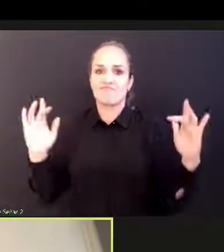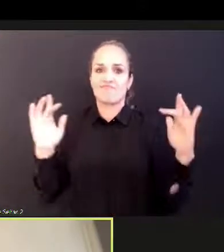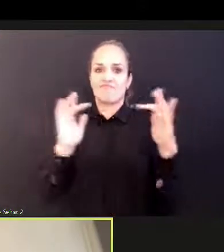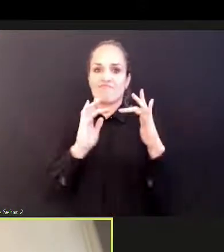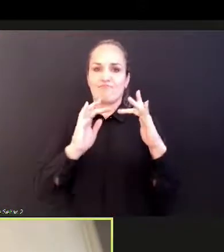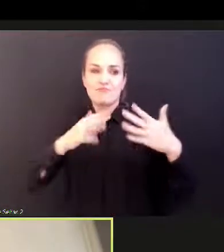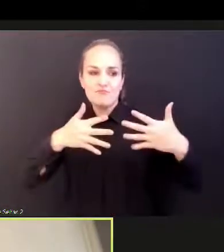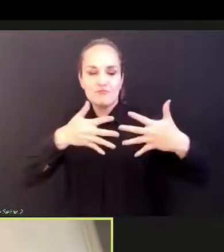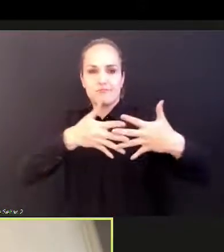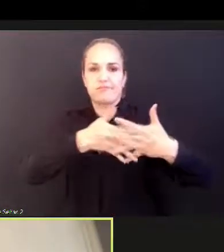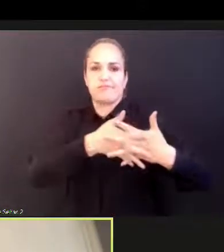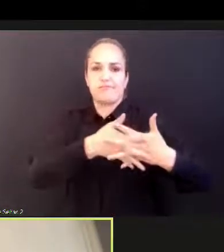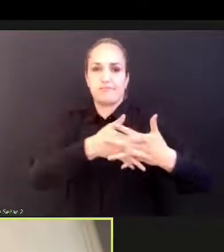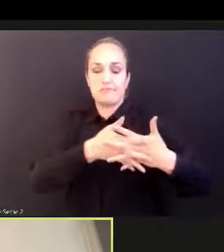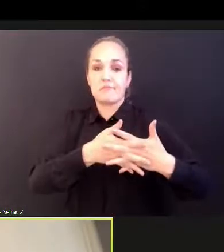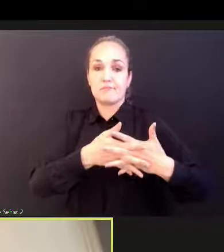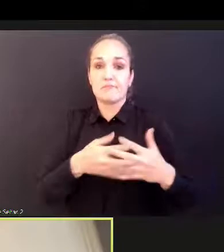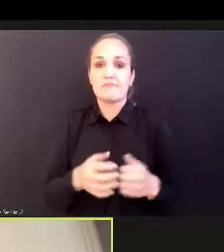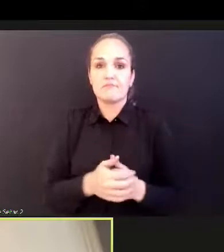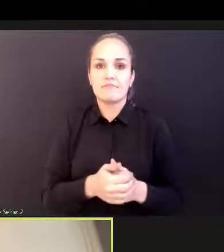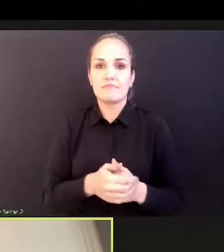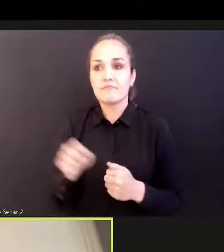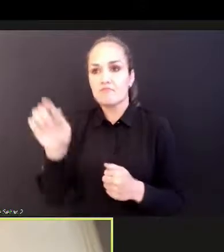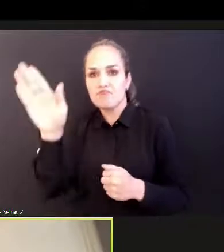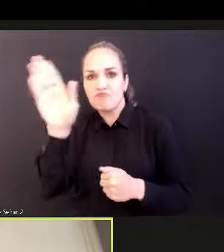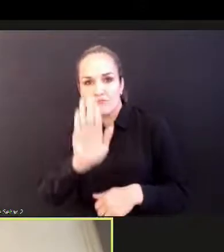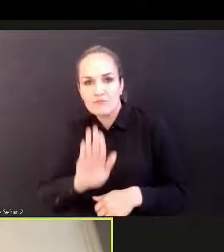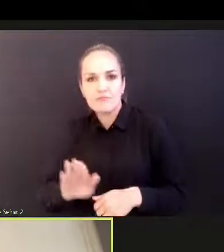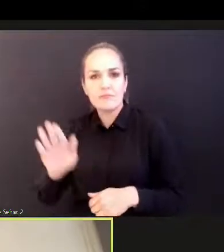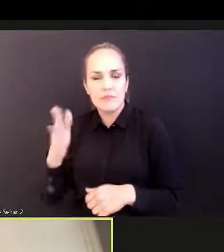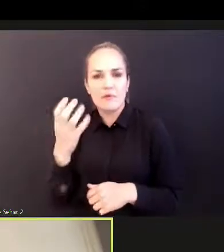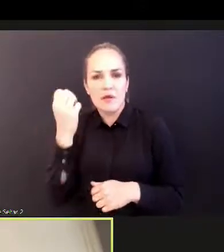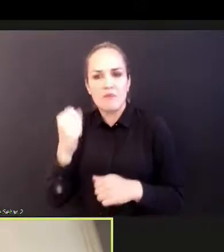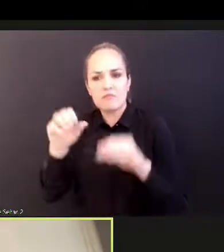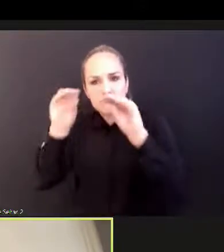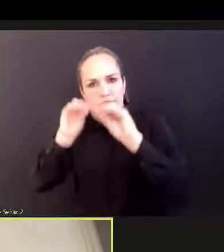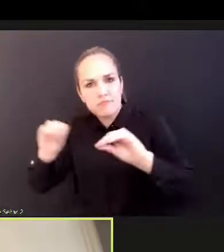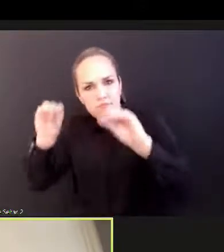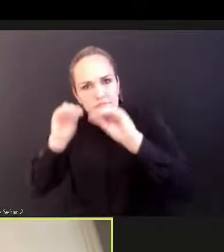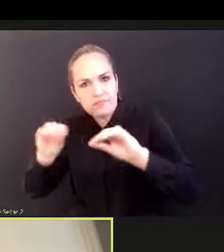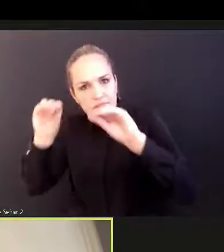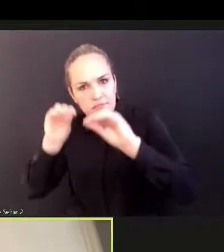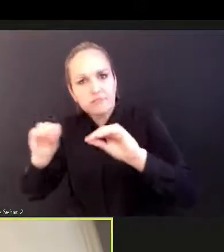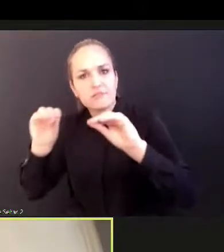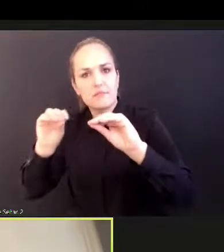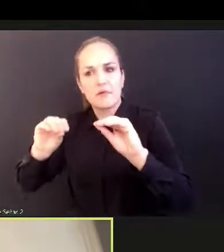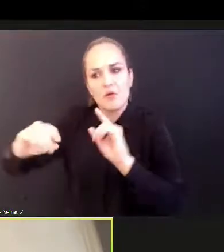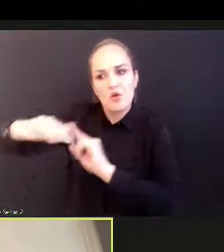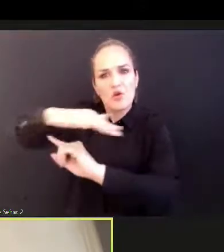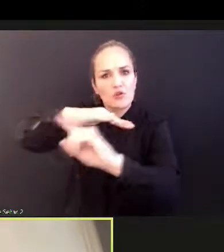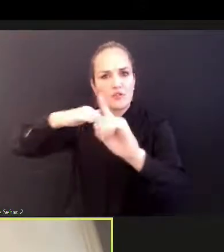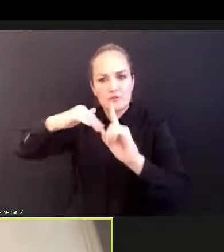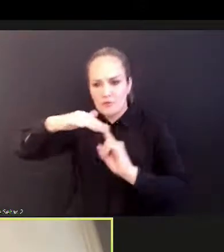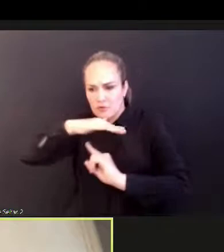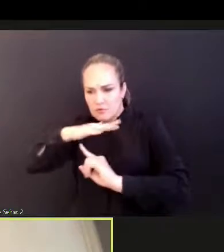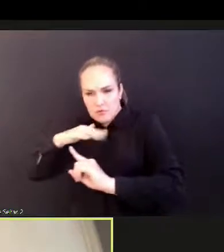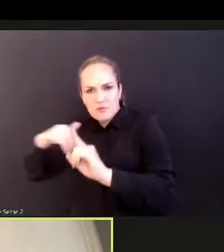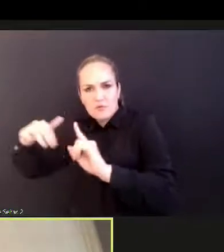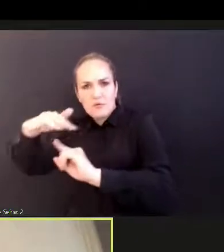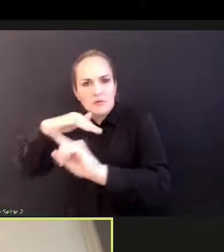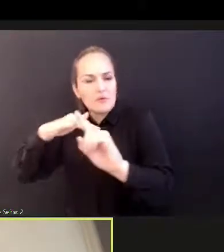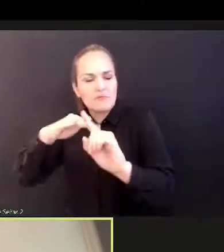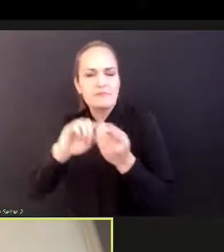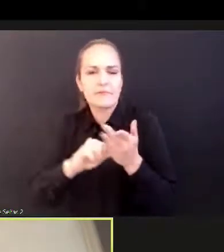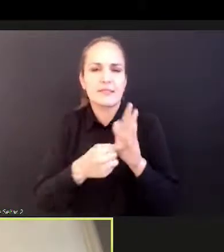regional level with the ACFTA context, disciplines on e-commerce under discussion. You also have potentially disciplines on